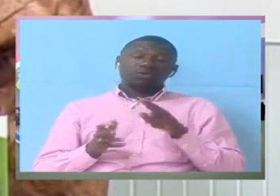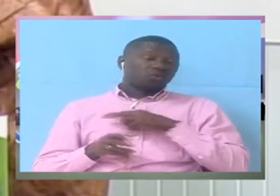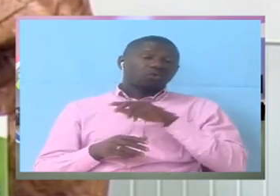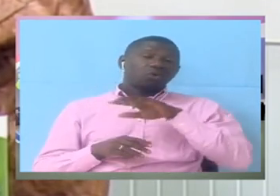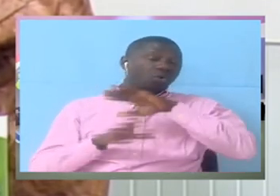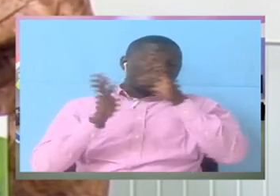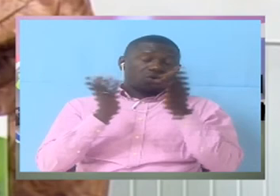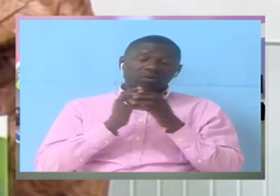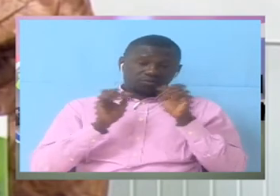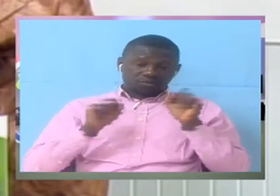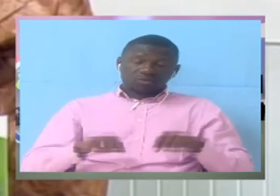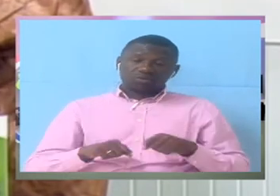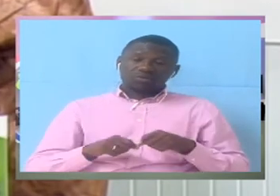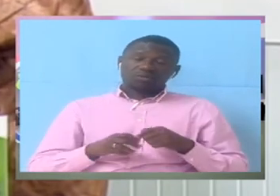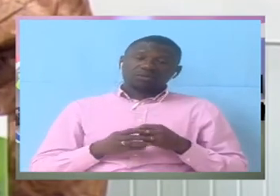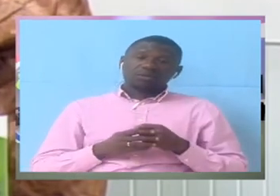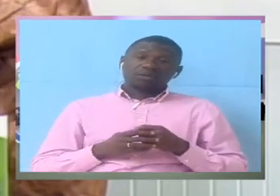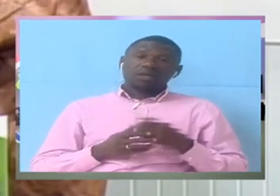wisdom because